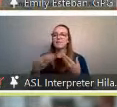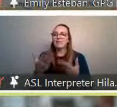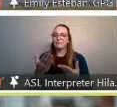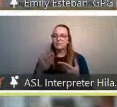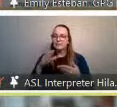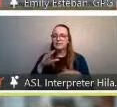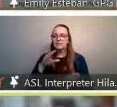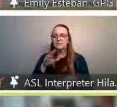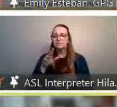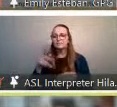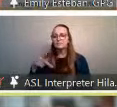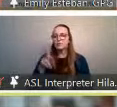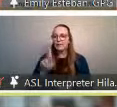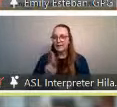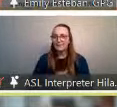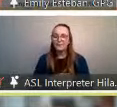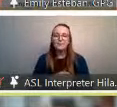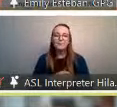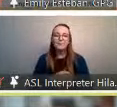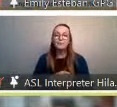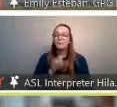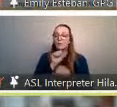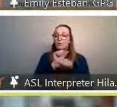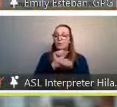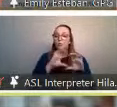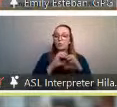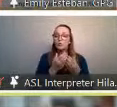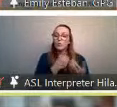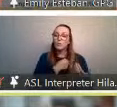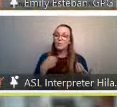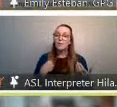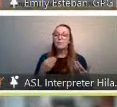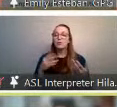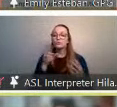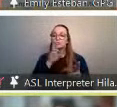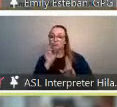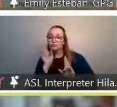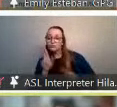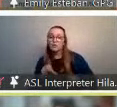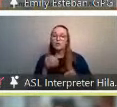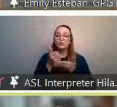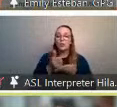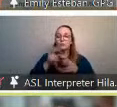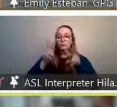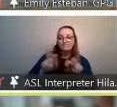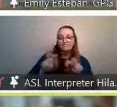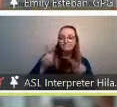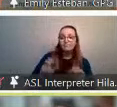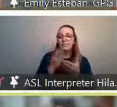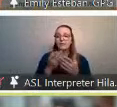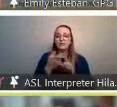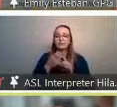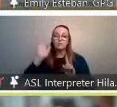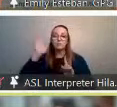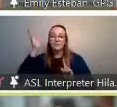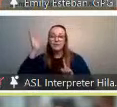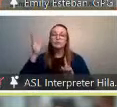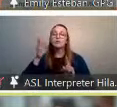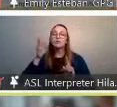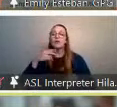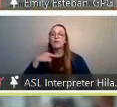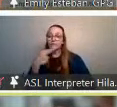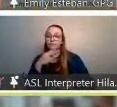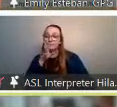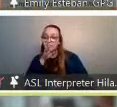Workgroup members responded to and helped to analyze what we heard from presenters, both verbally and in writing